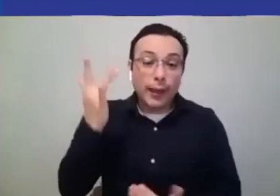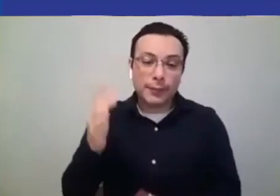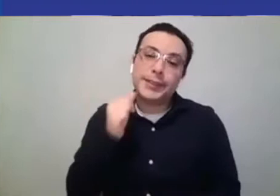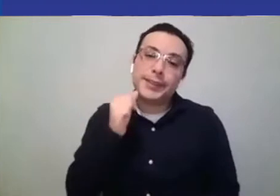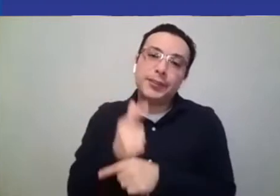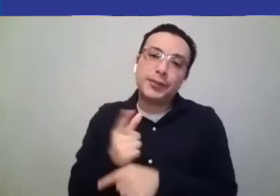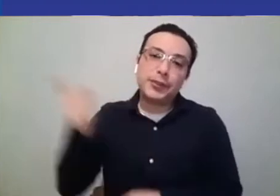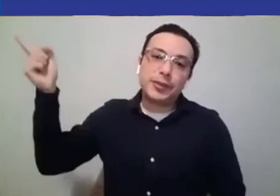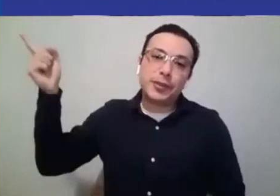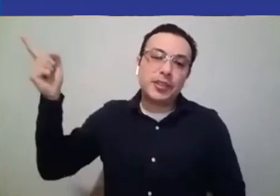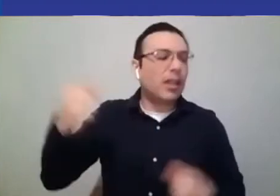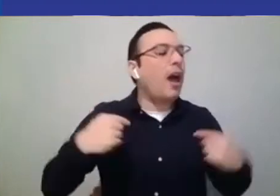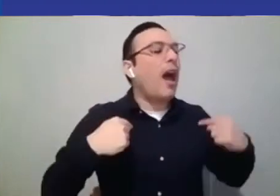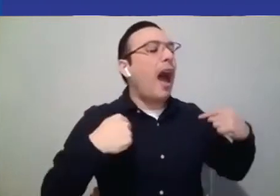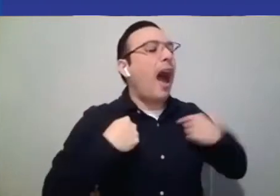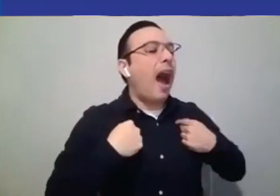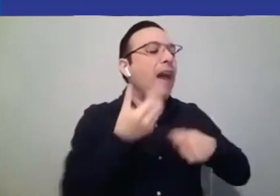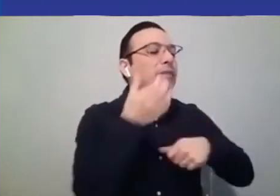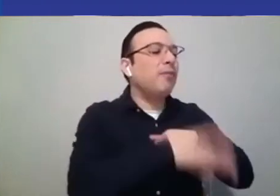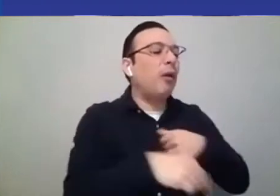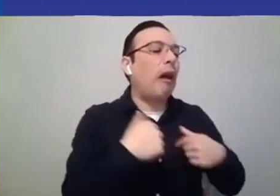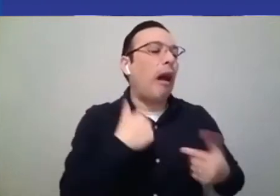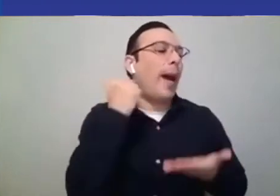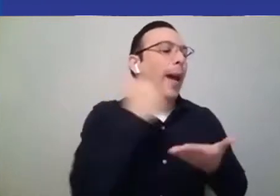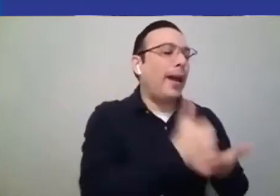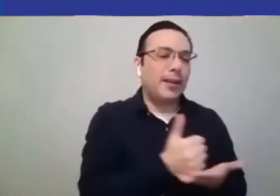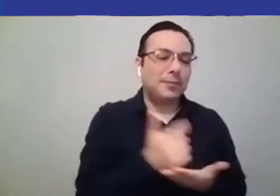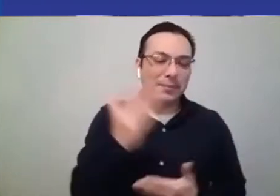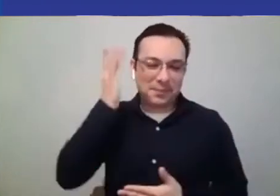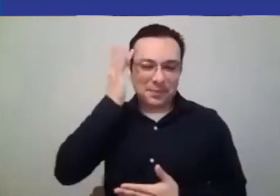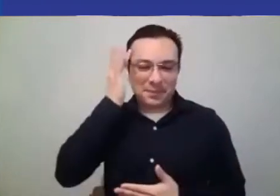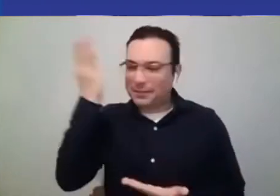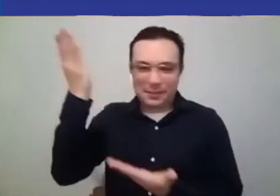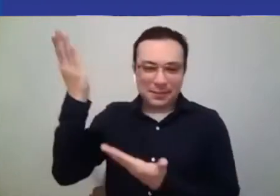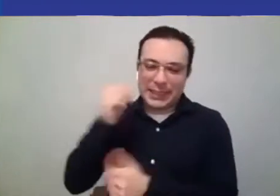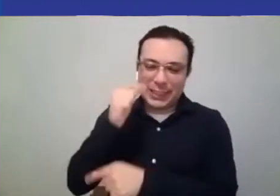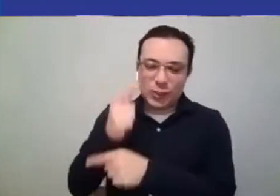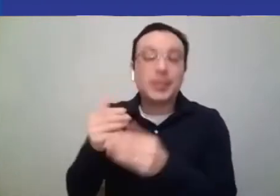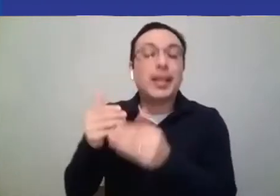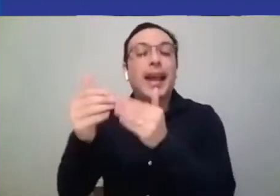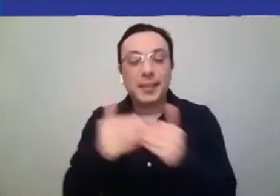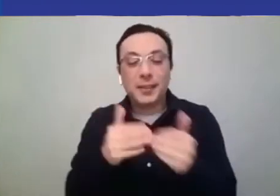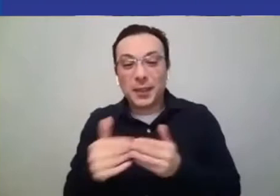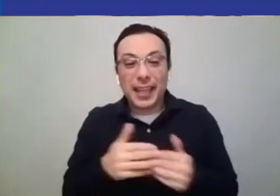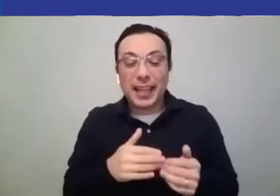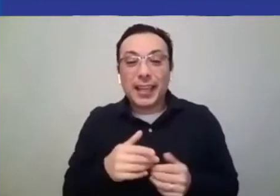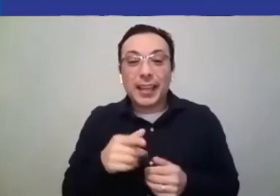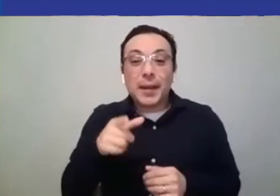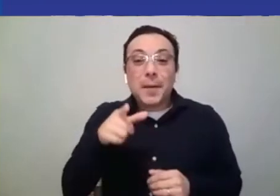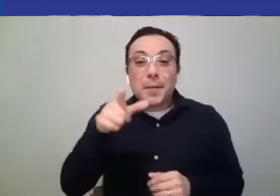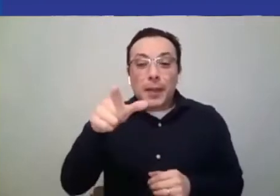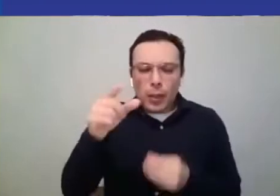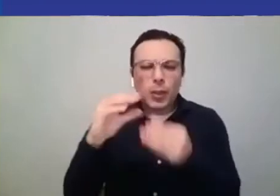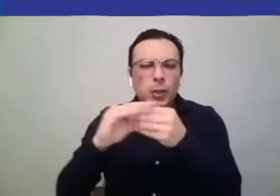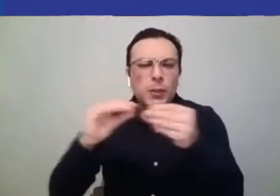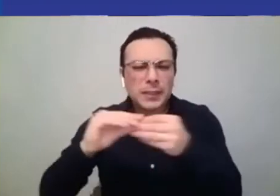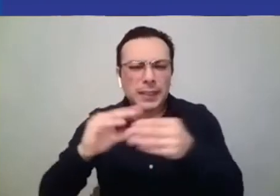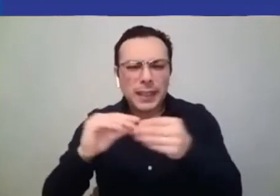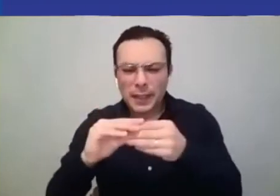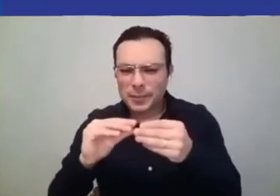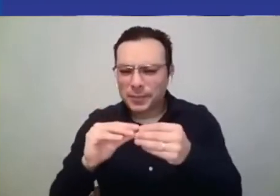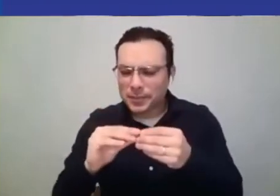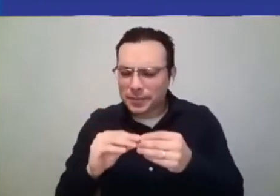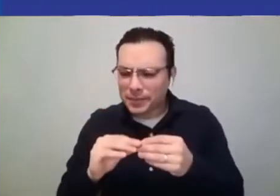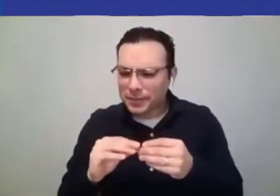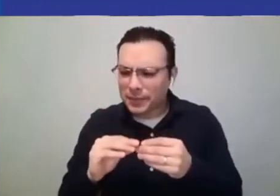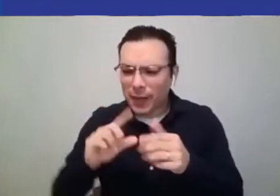dancing career now. But I remember, you know, dance as being such a, like you